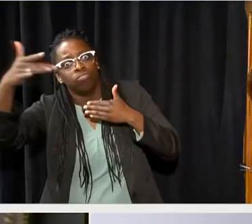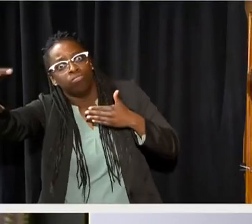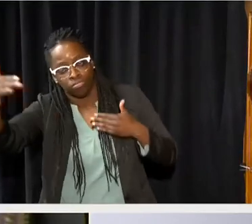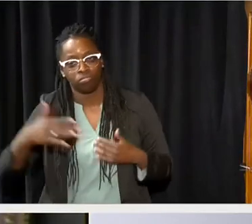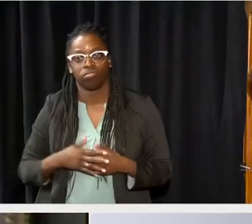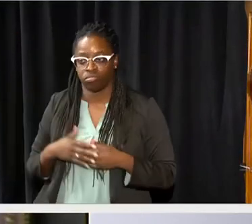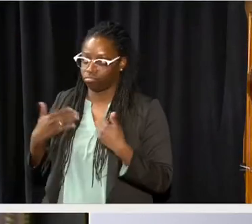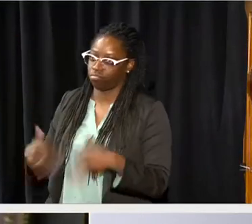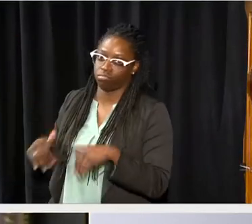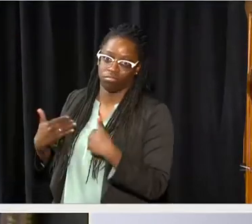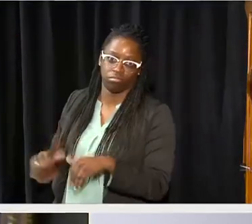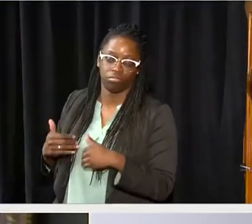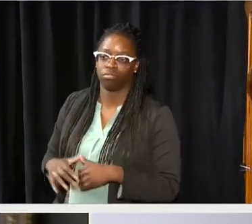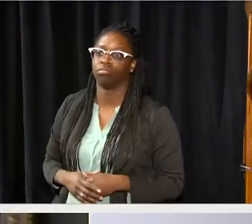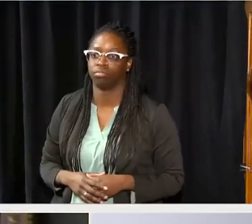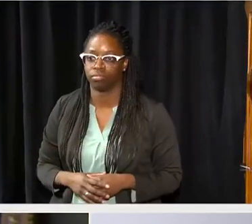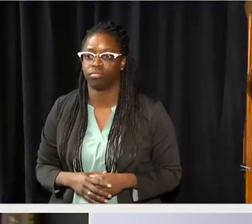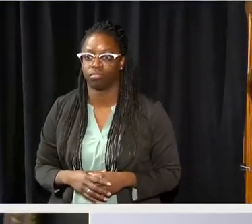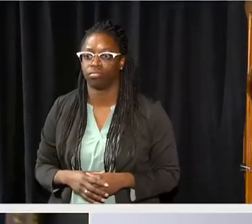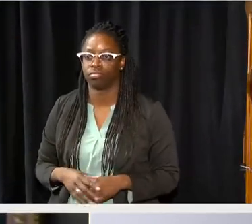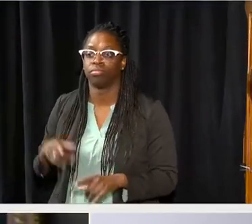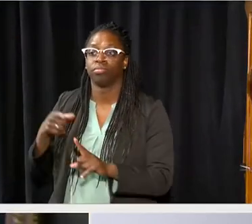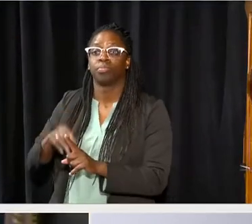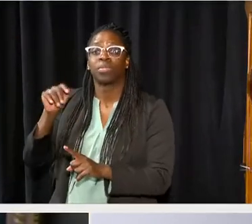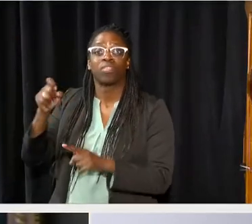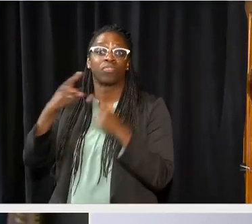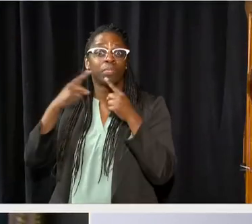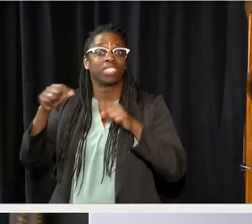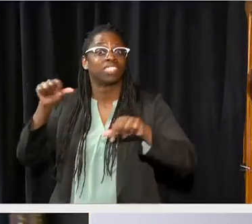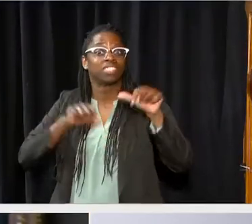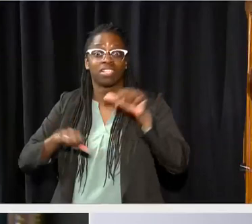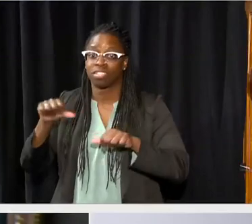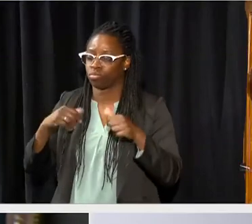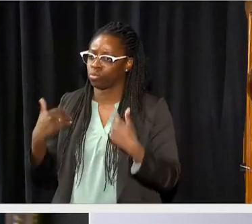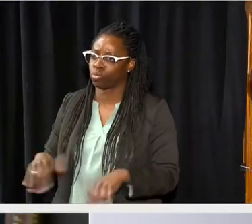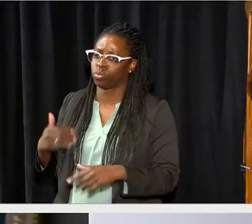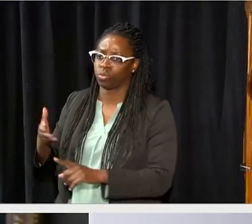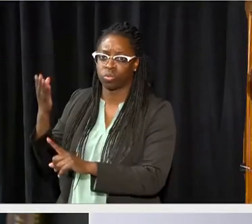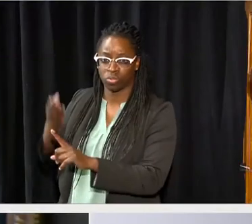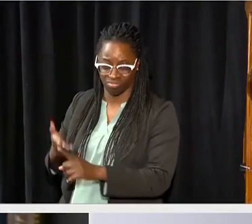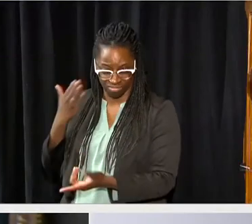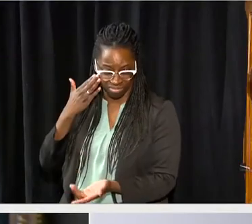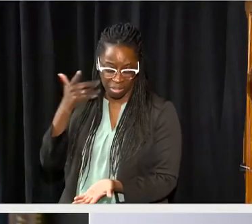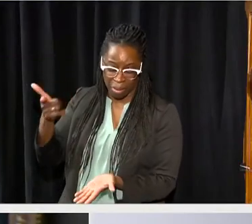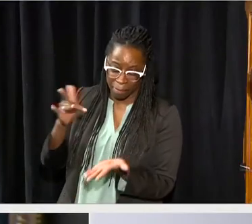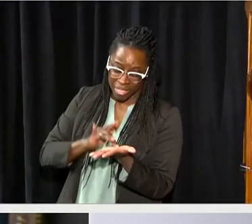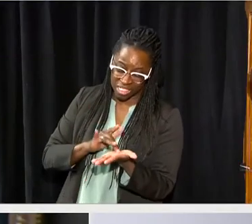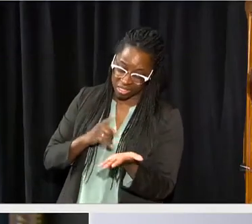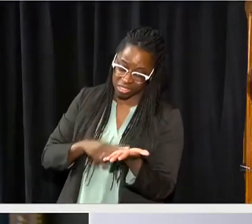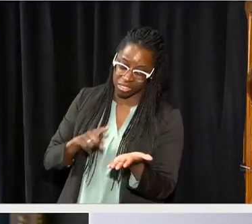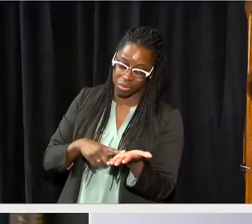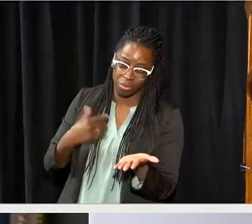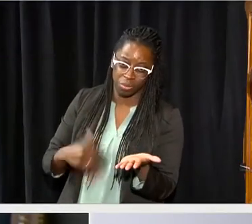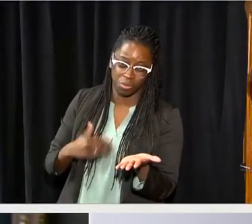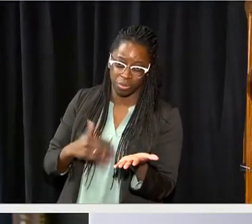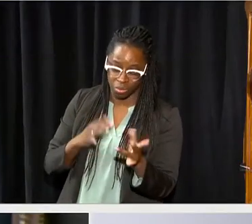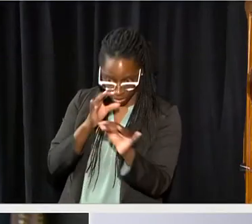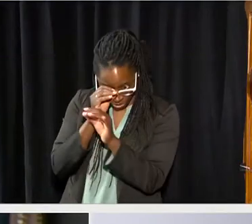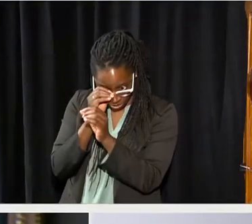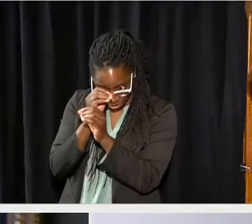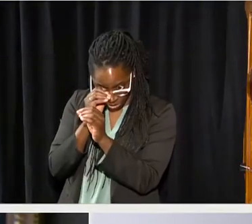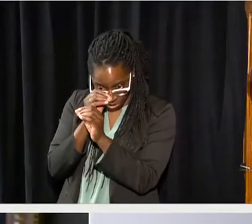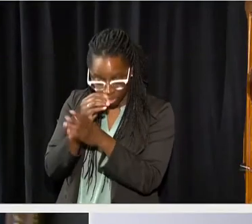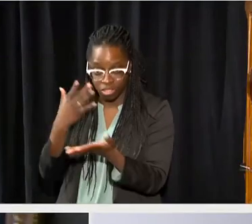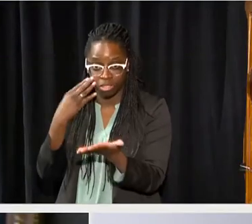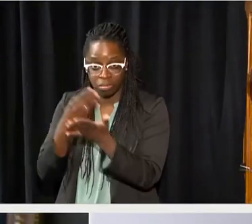Medical discovery has been our state's calling card and our economic engine. We're going to renew